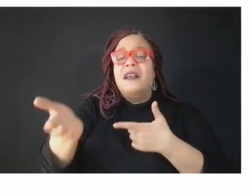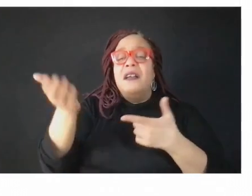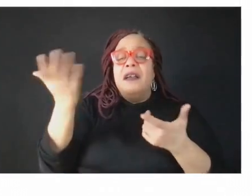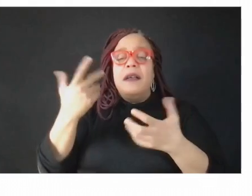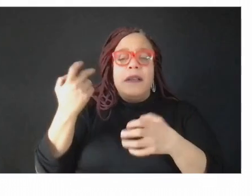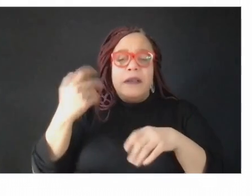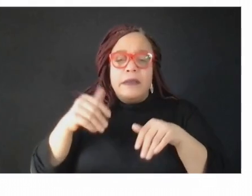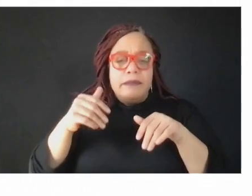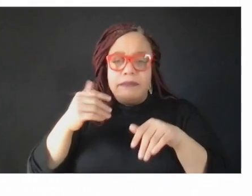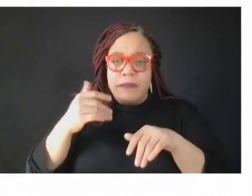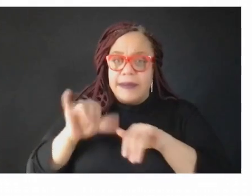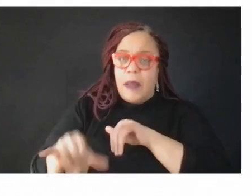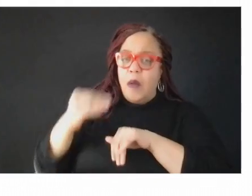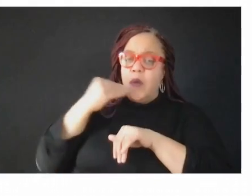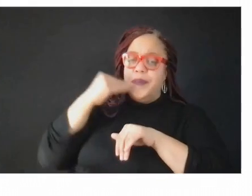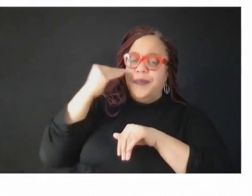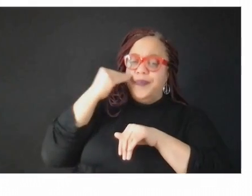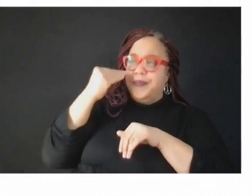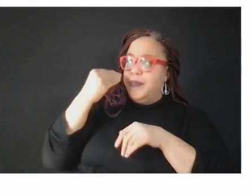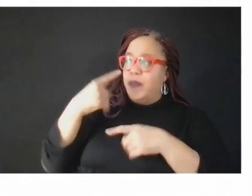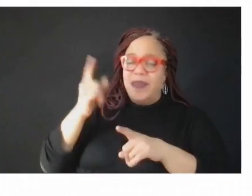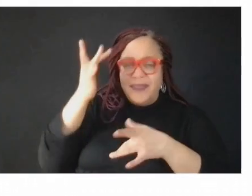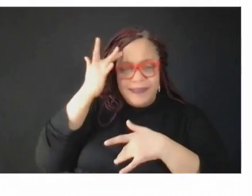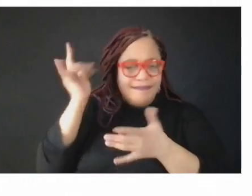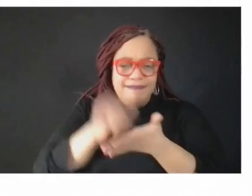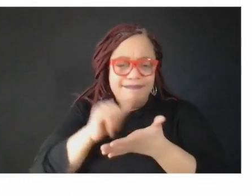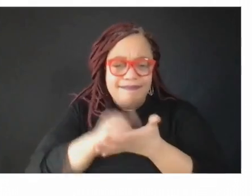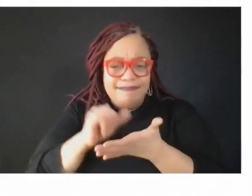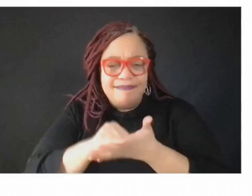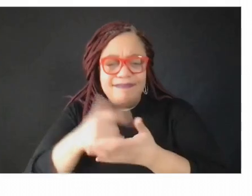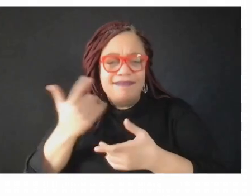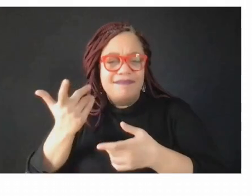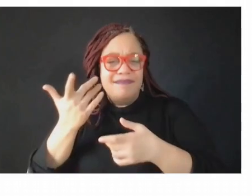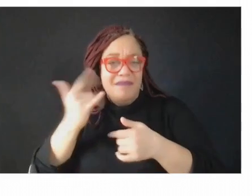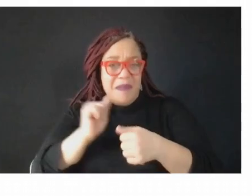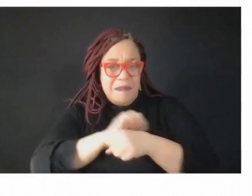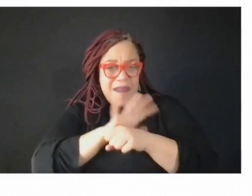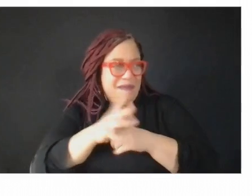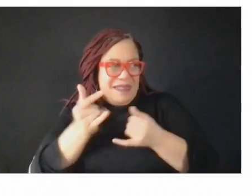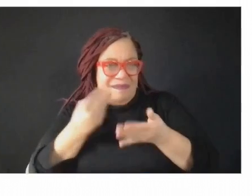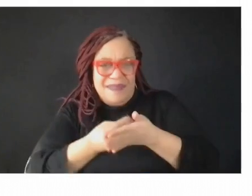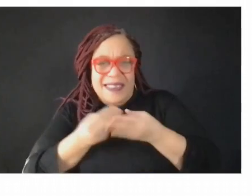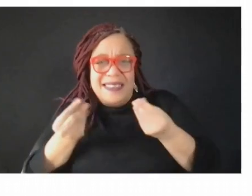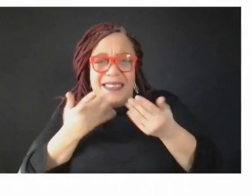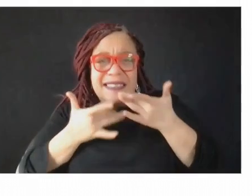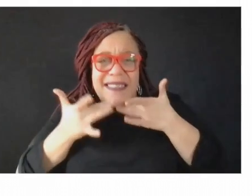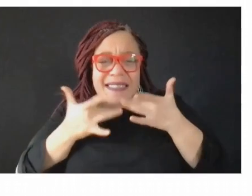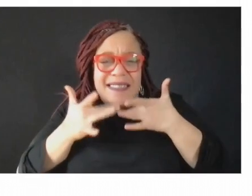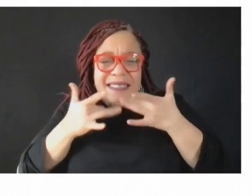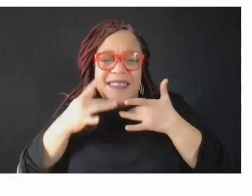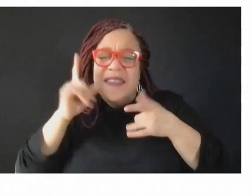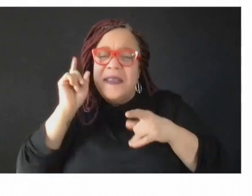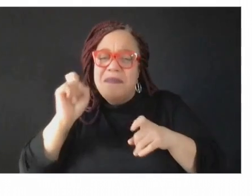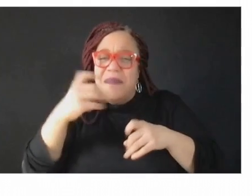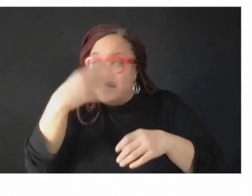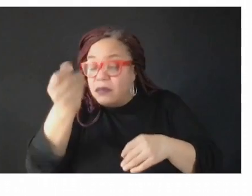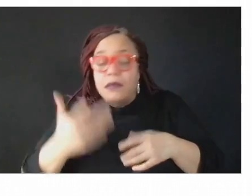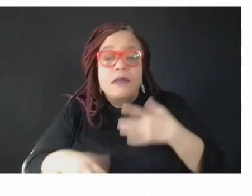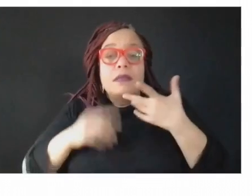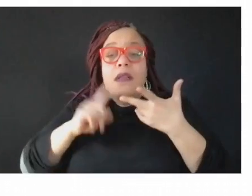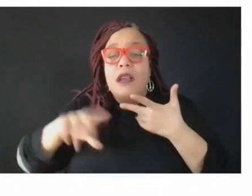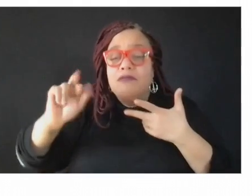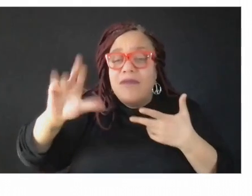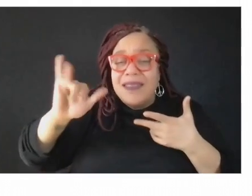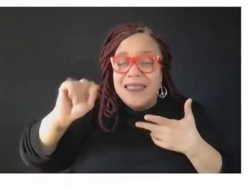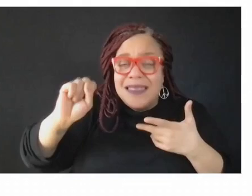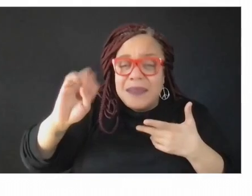sick during a pandemic because they have no leave. It is racism. It is problems with access to care and all